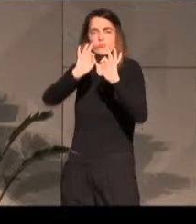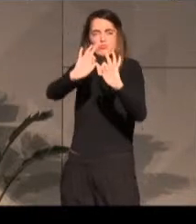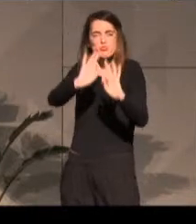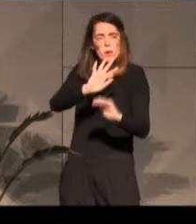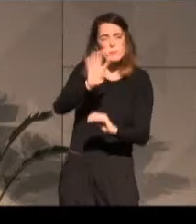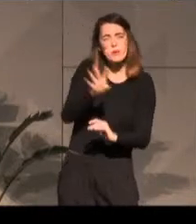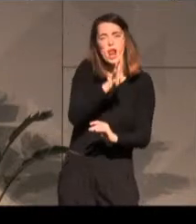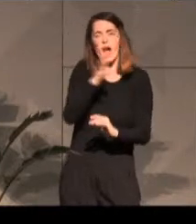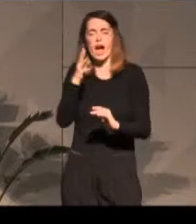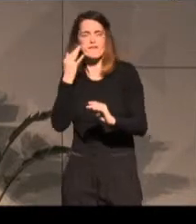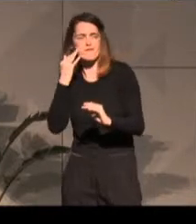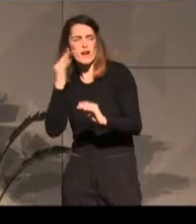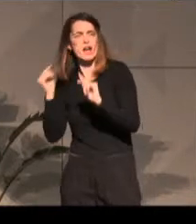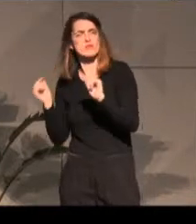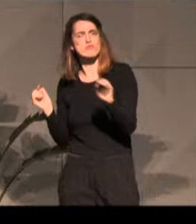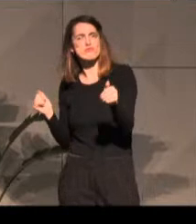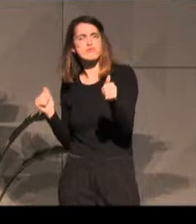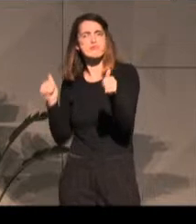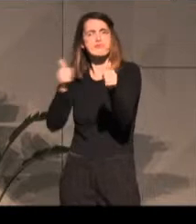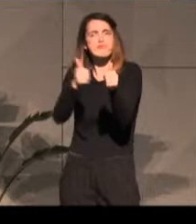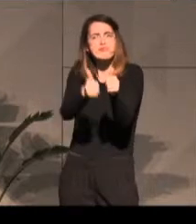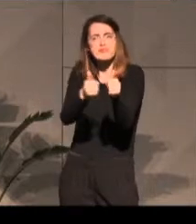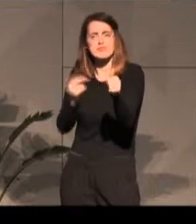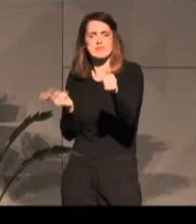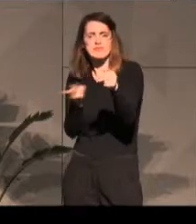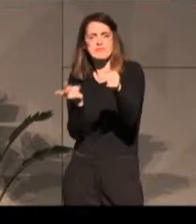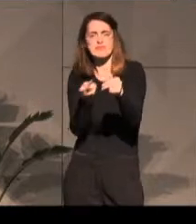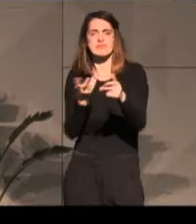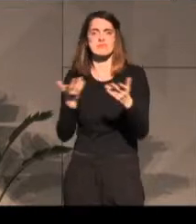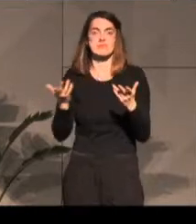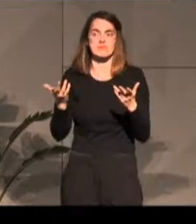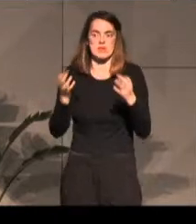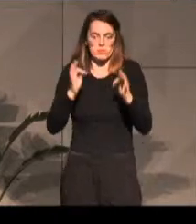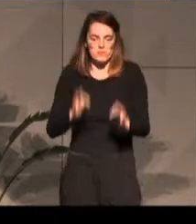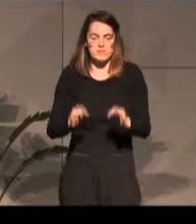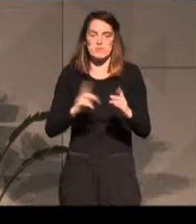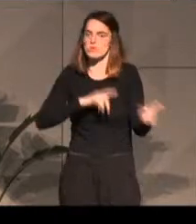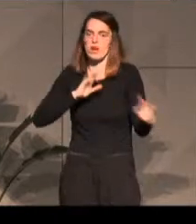replace something we had planned for years by something completely new.